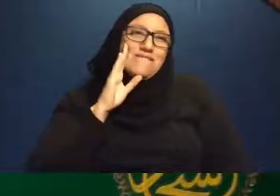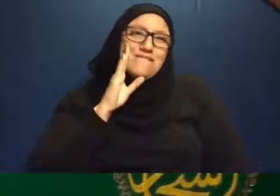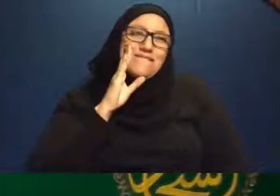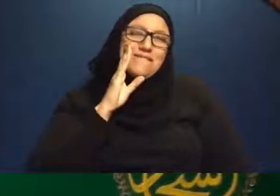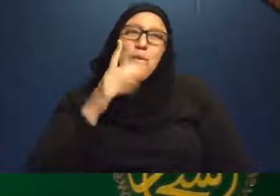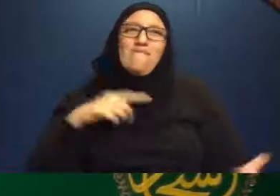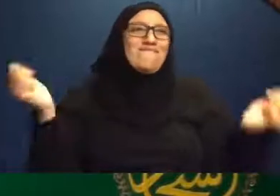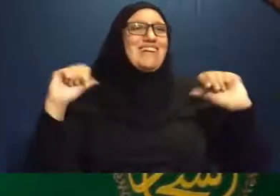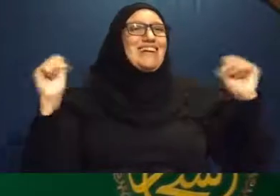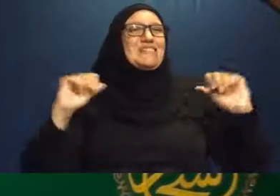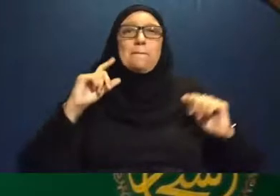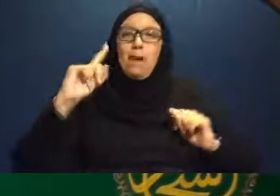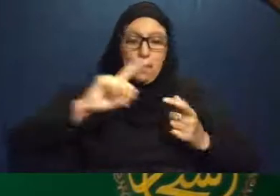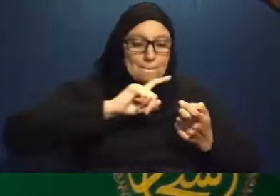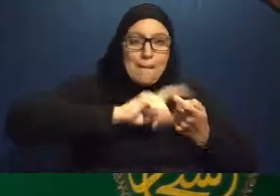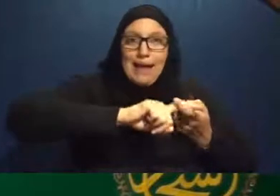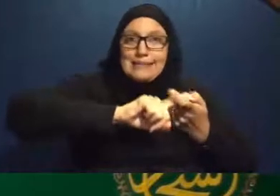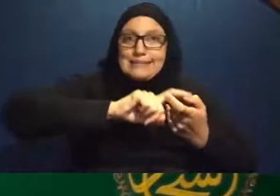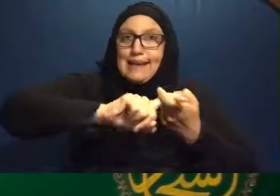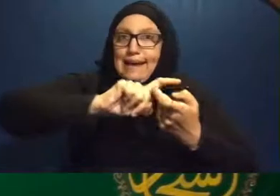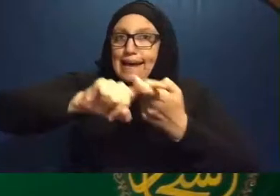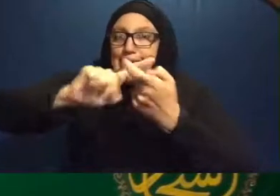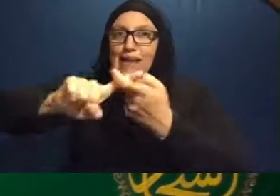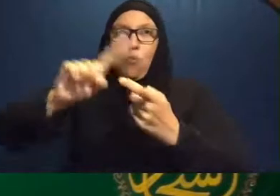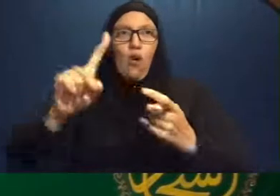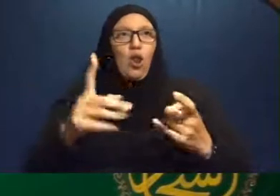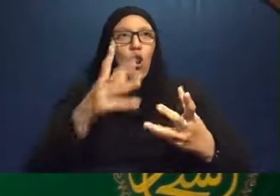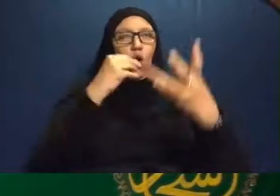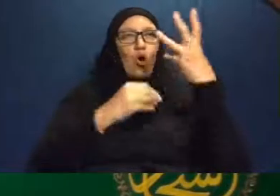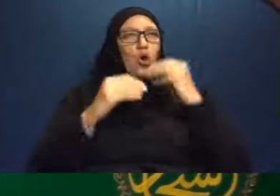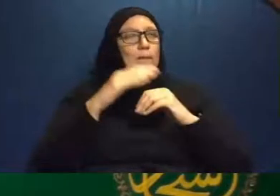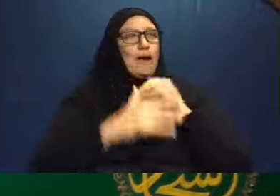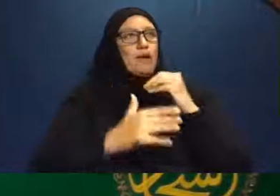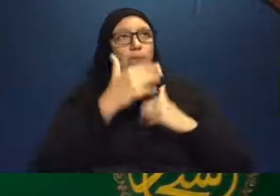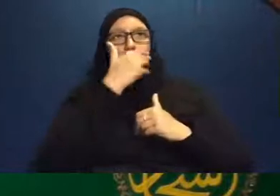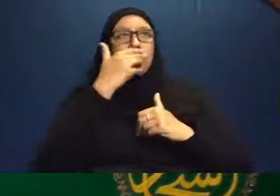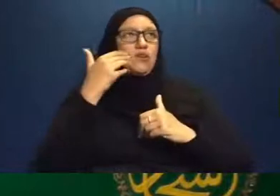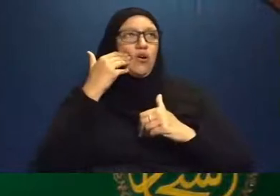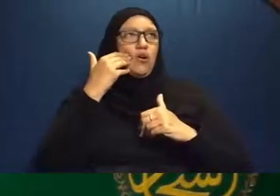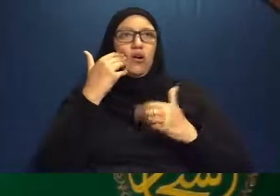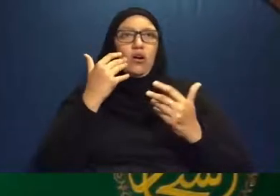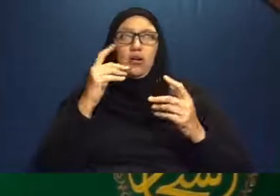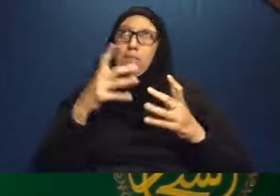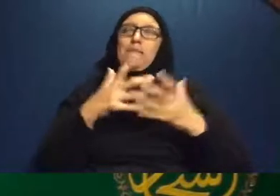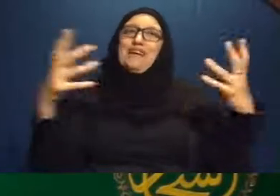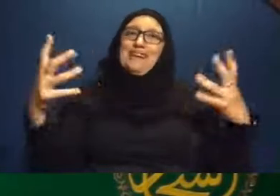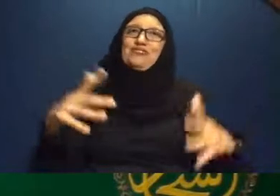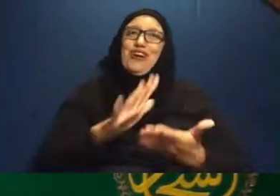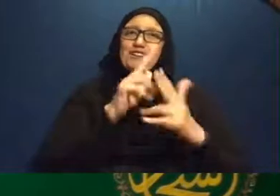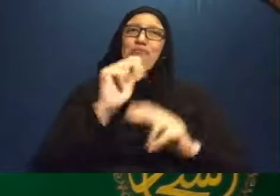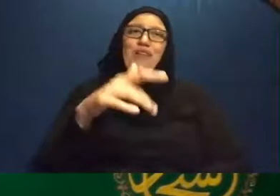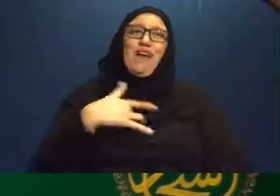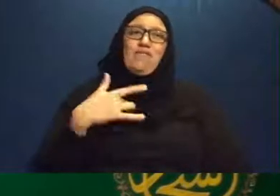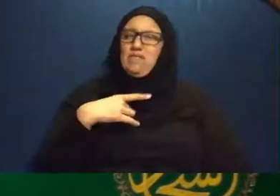it. But to maintain the months of Ramadan is a lifetime challenge. What do you mean, Sheikh, by maintaining Ramadan?